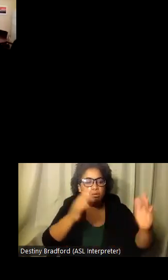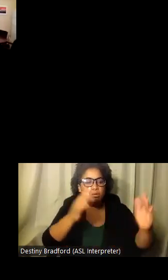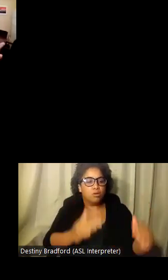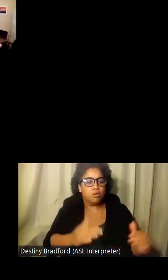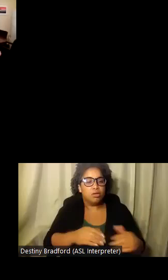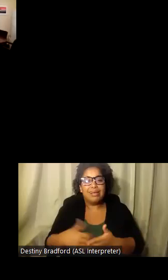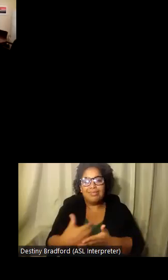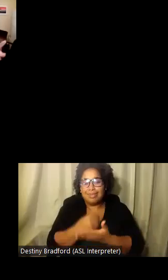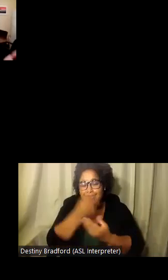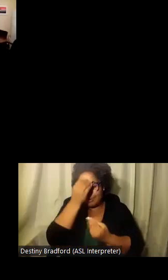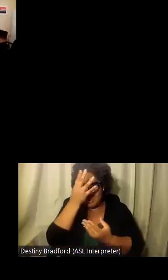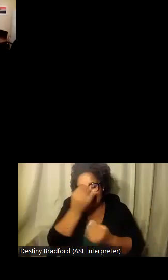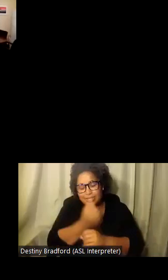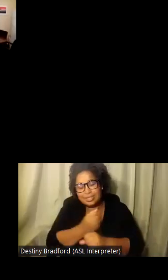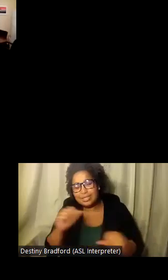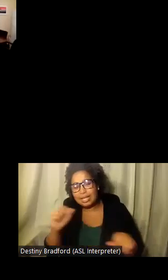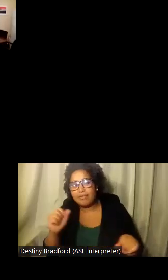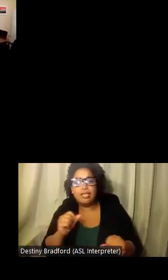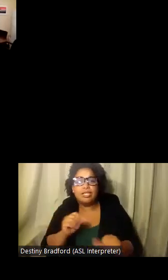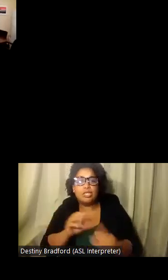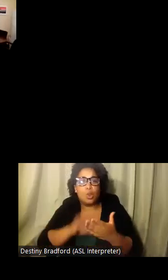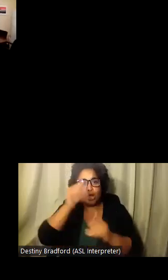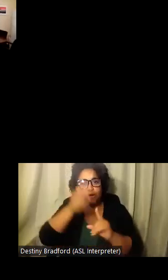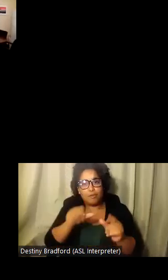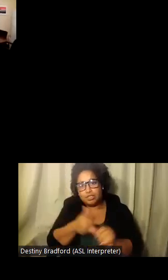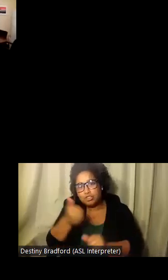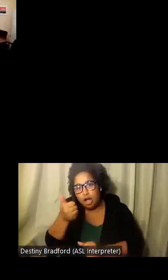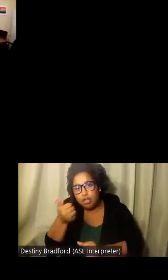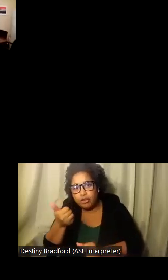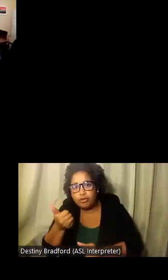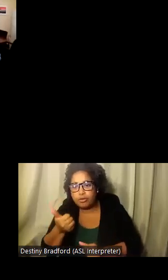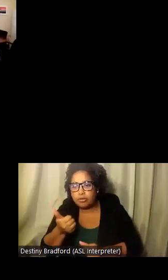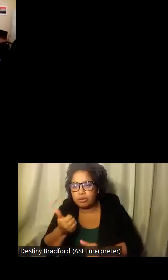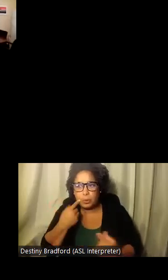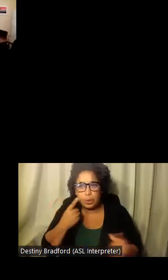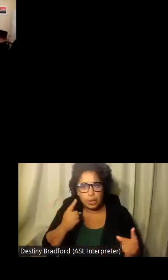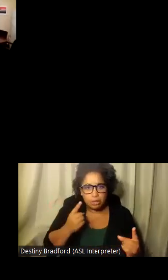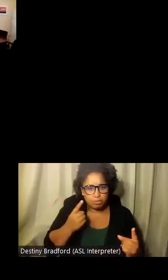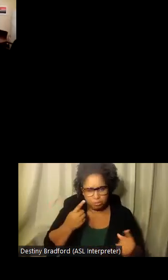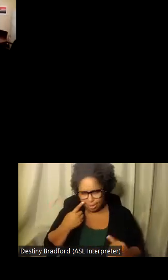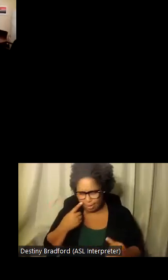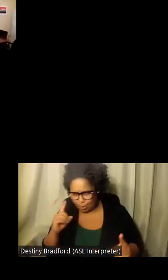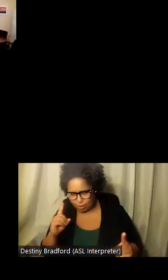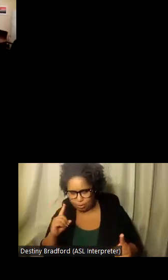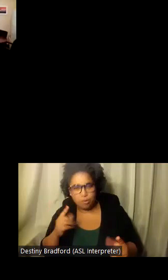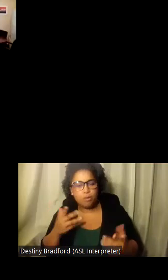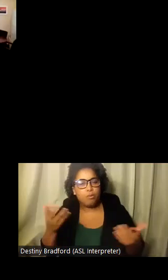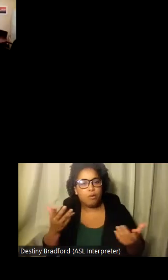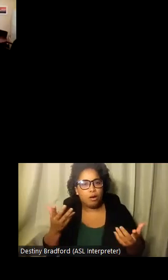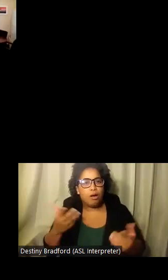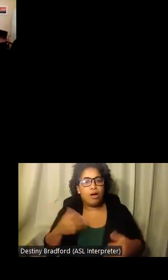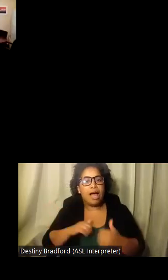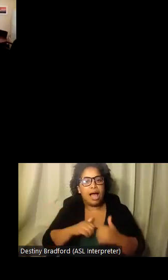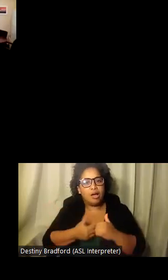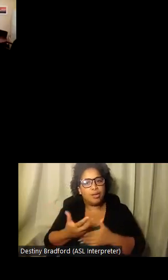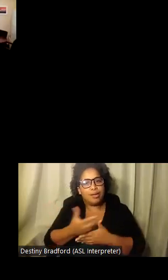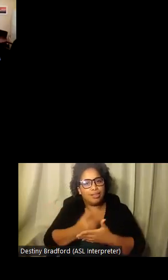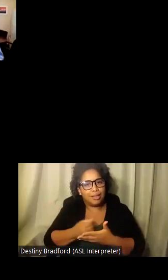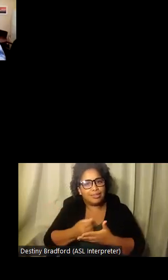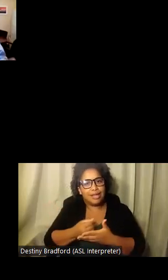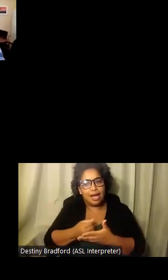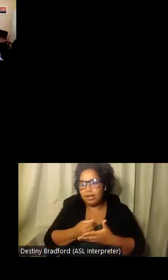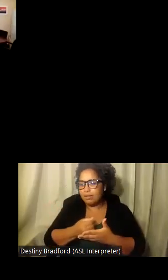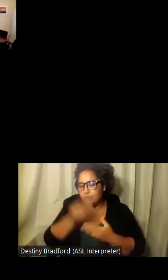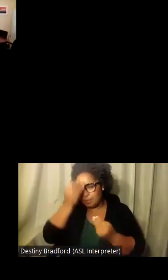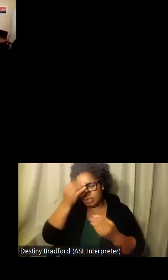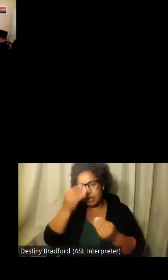us to collectively learn from one another about what's working and what's not, and how do we kind of change the way in which we collectively do things so that